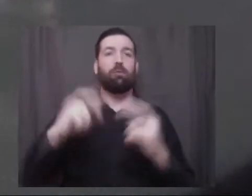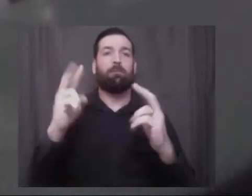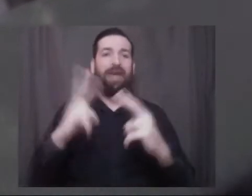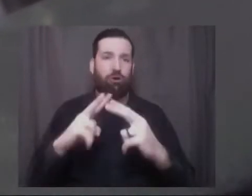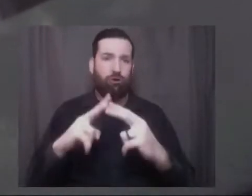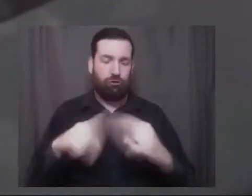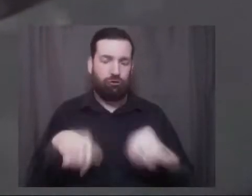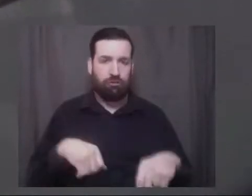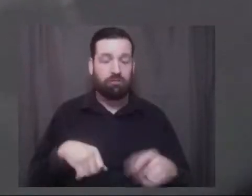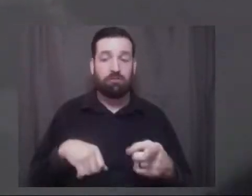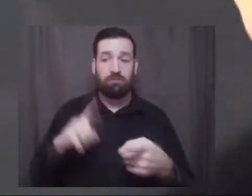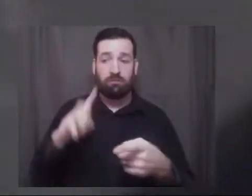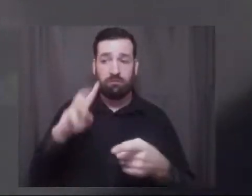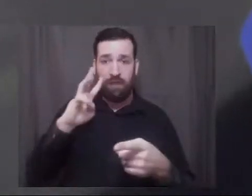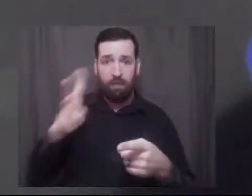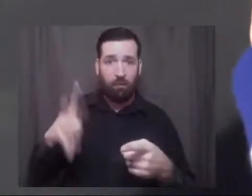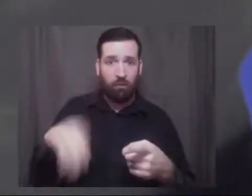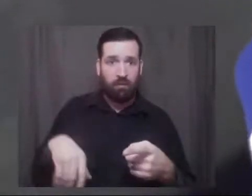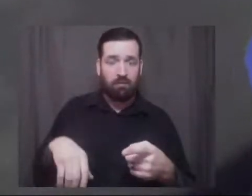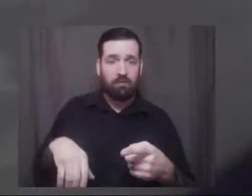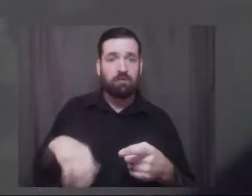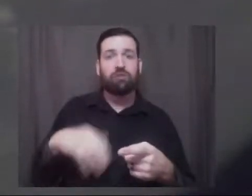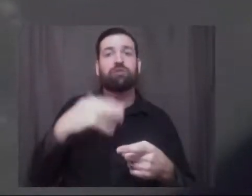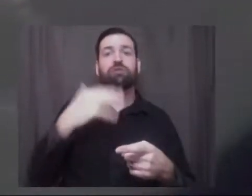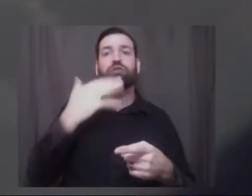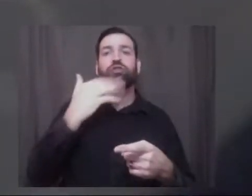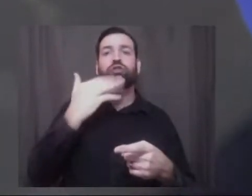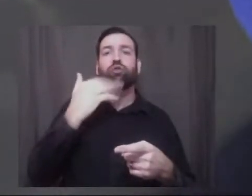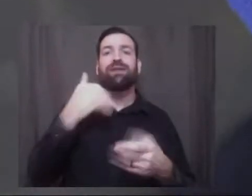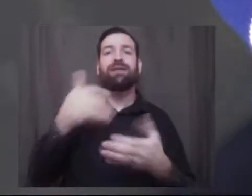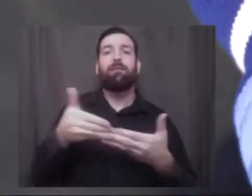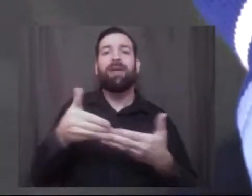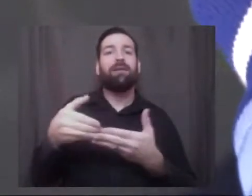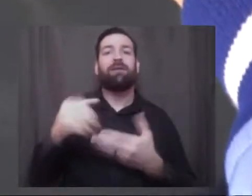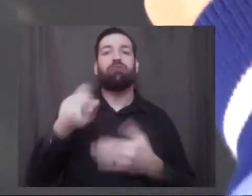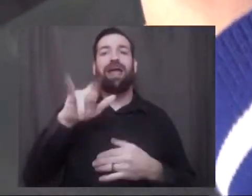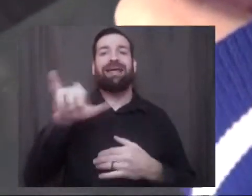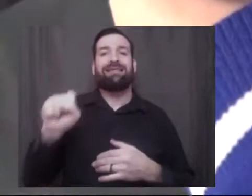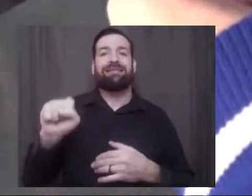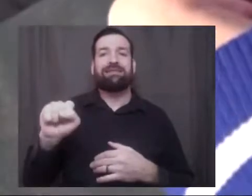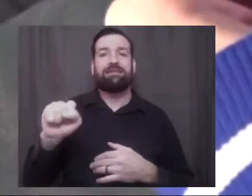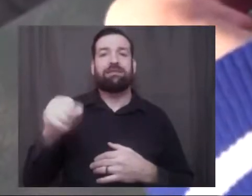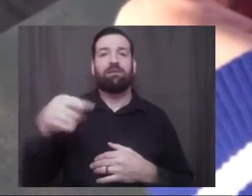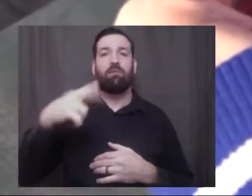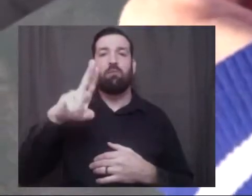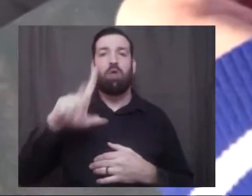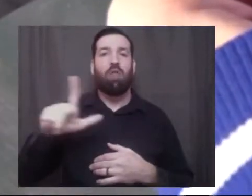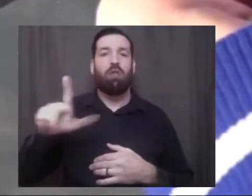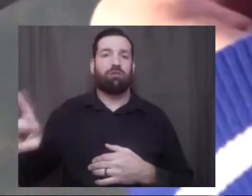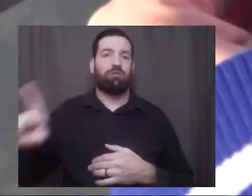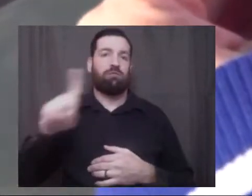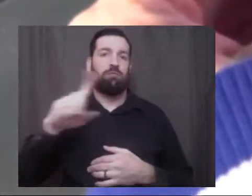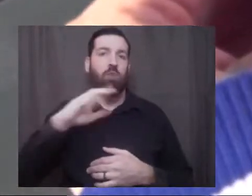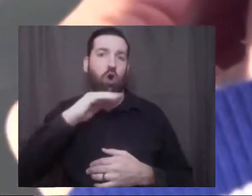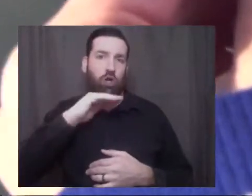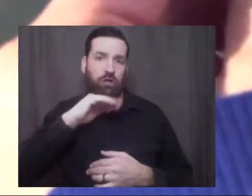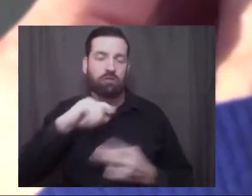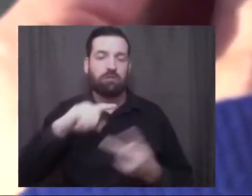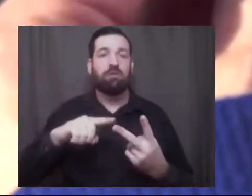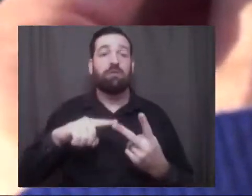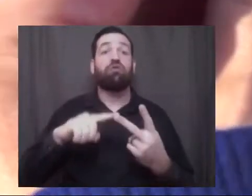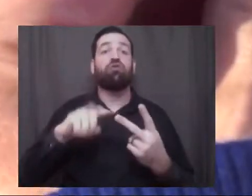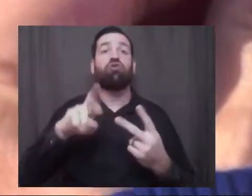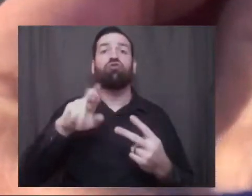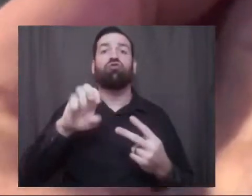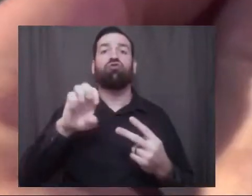up with Sweet Baby Ray's pulled pork. Okay, I'm going to lift up this bun. Pulled pork with Reese's peanut butter cups and